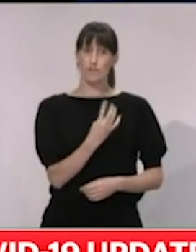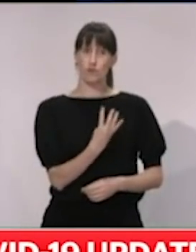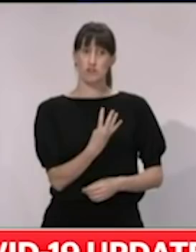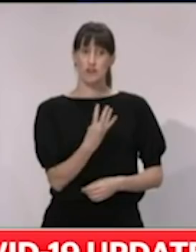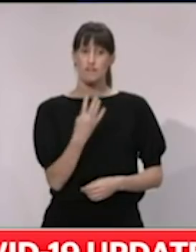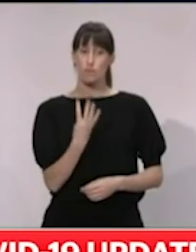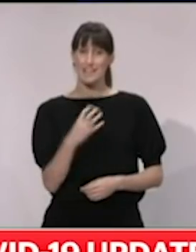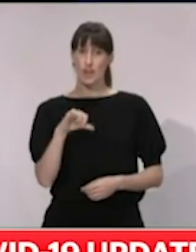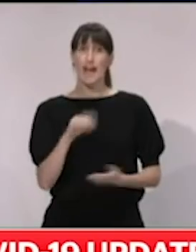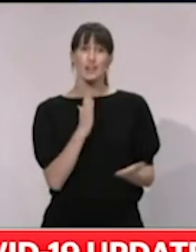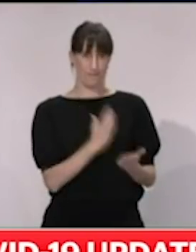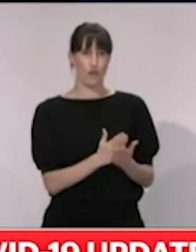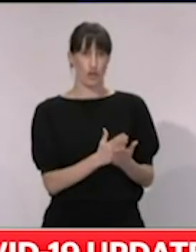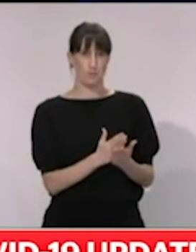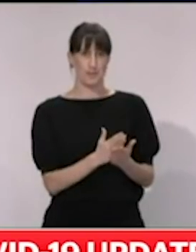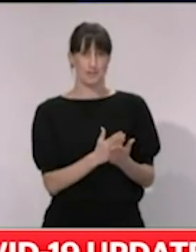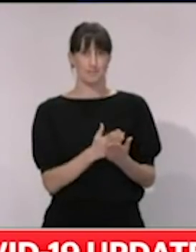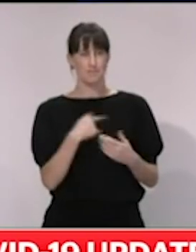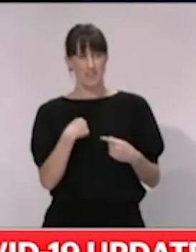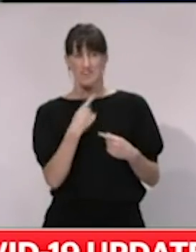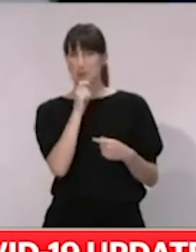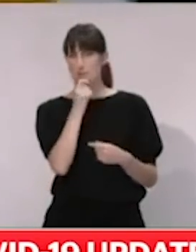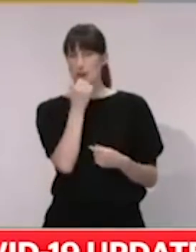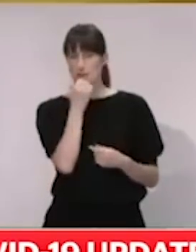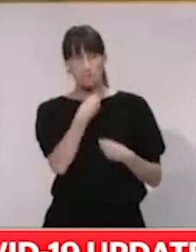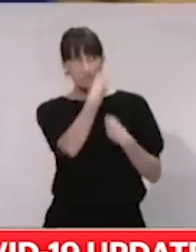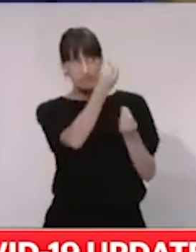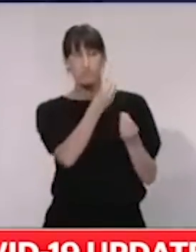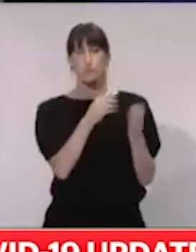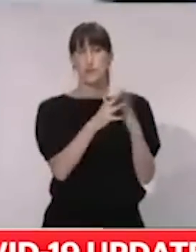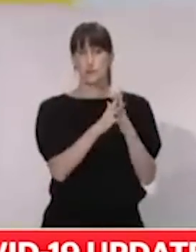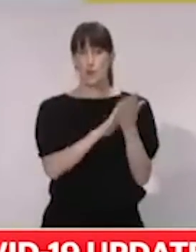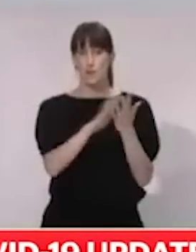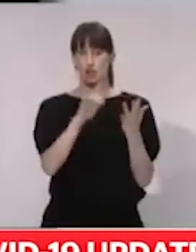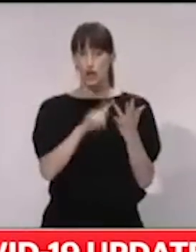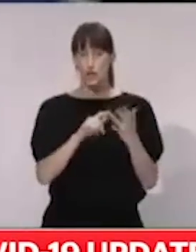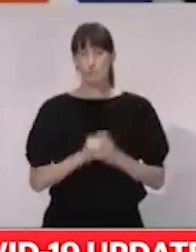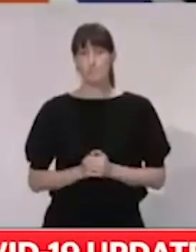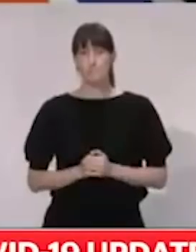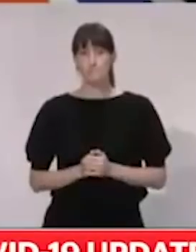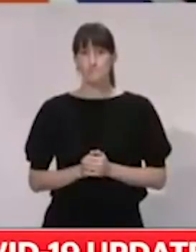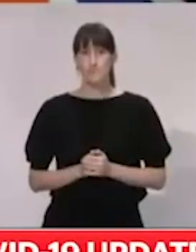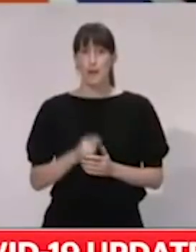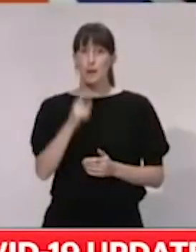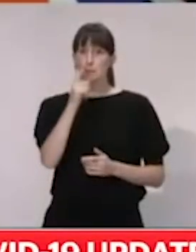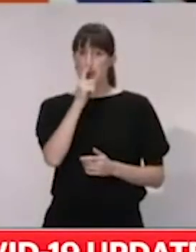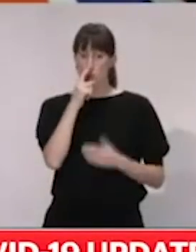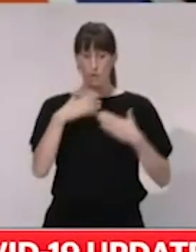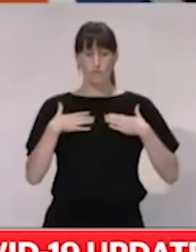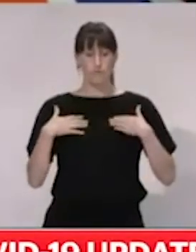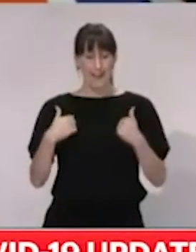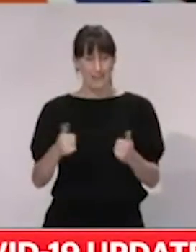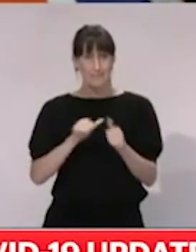1,149 are confirmed cases, the number we report to the WHO. No change in the number of people who have